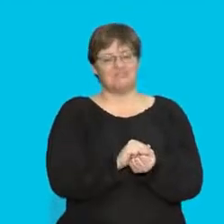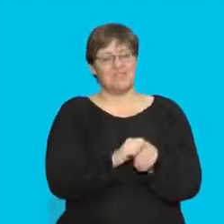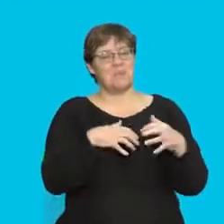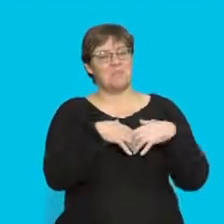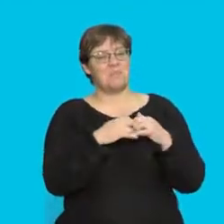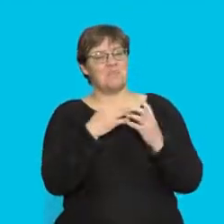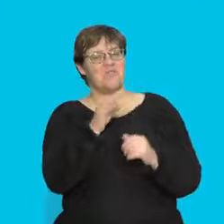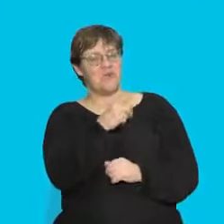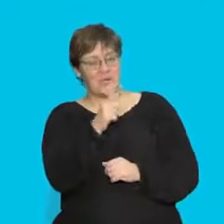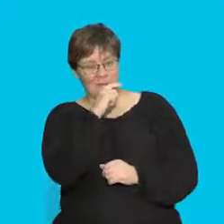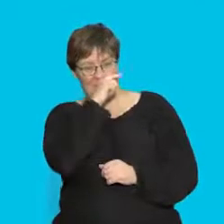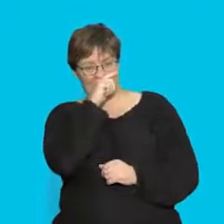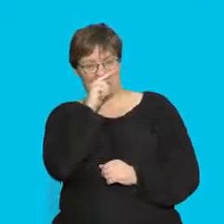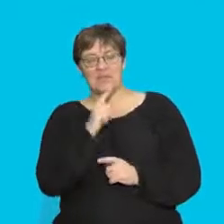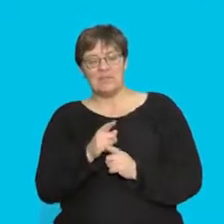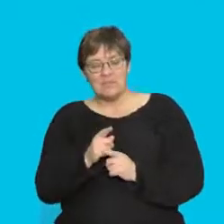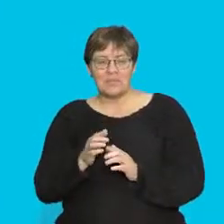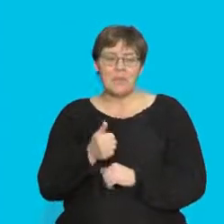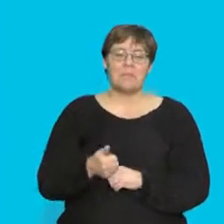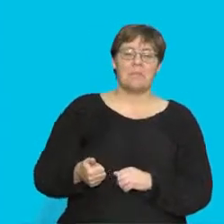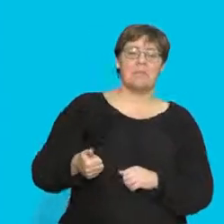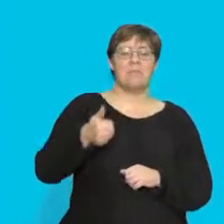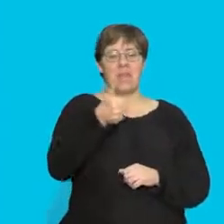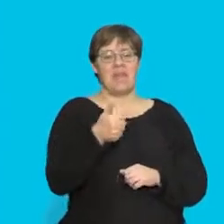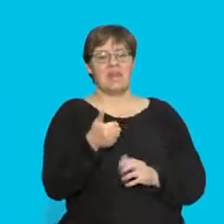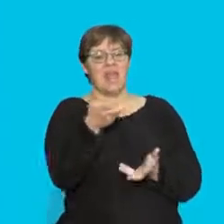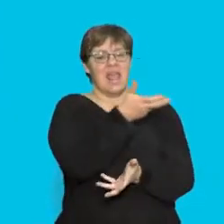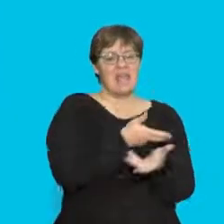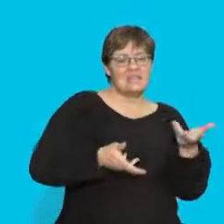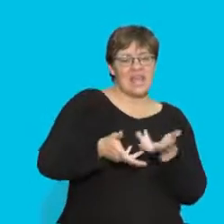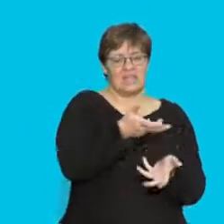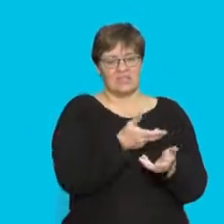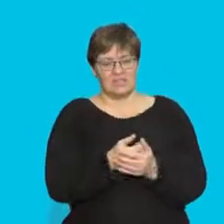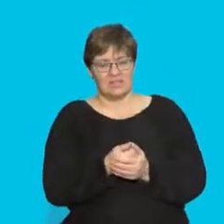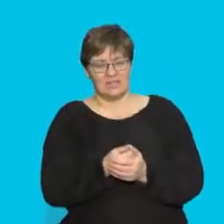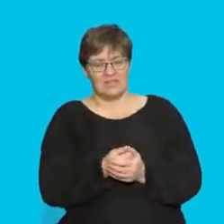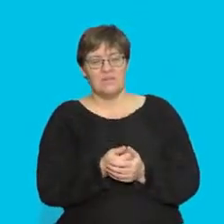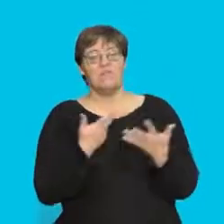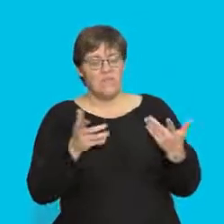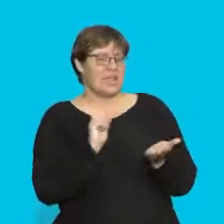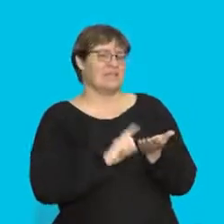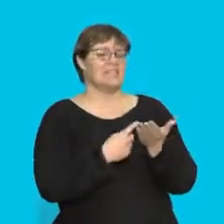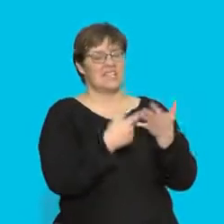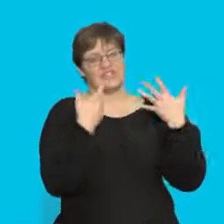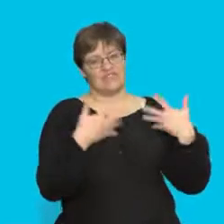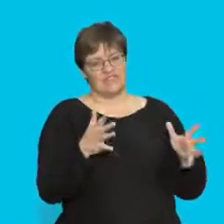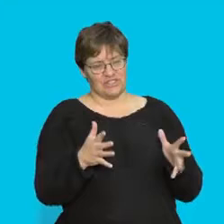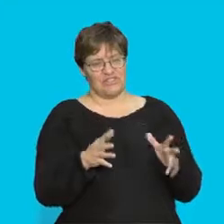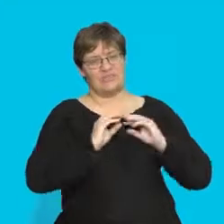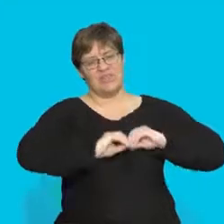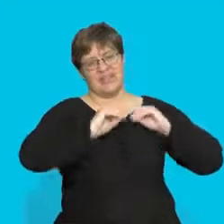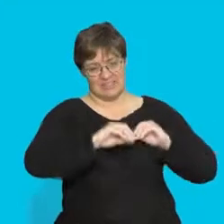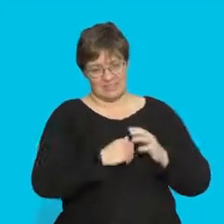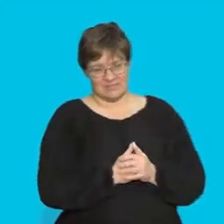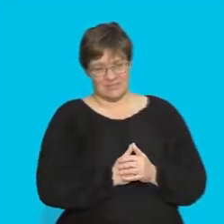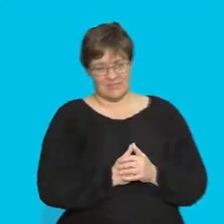together a little summary for you that goes through the main kinds of interactions that we have discussed in